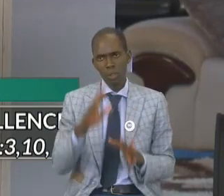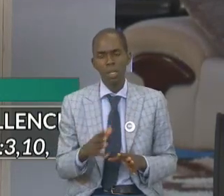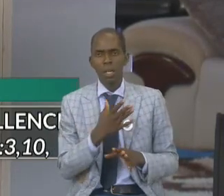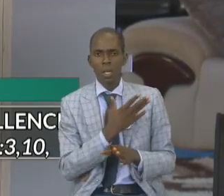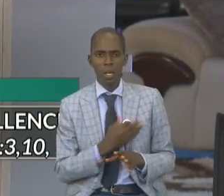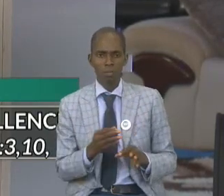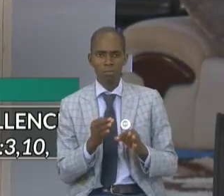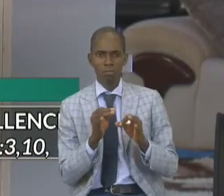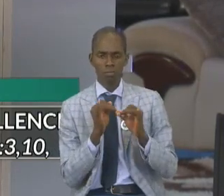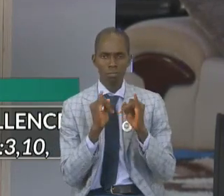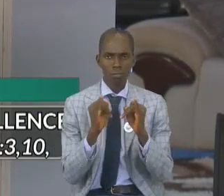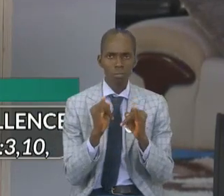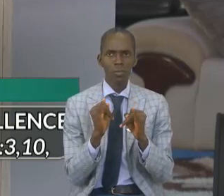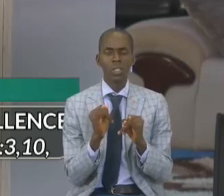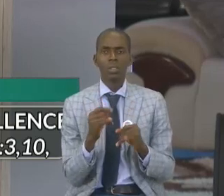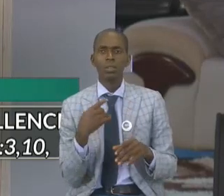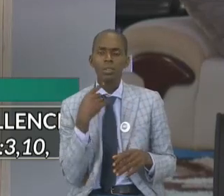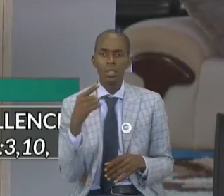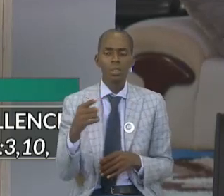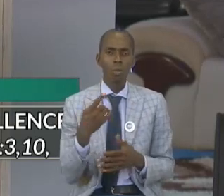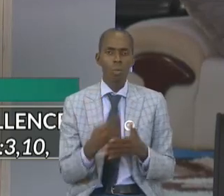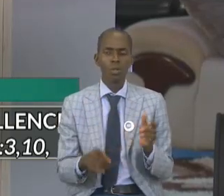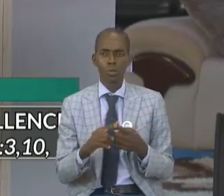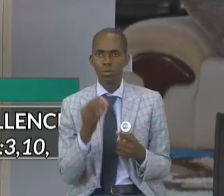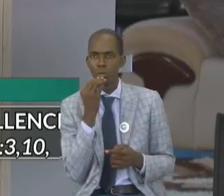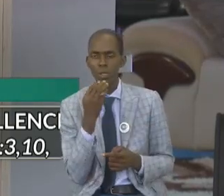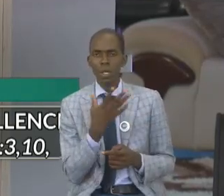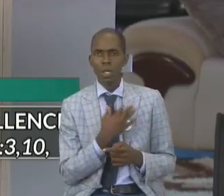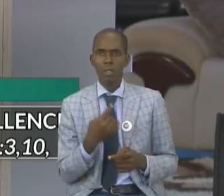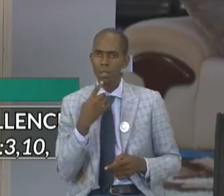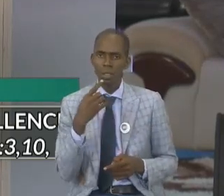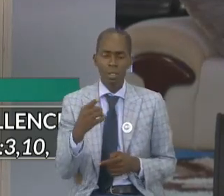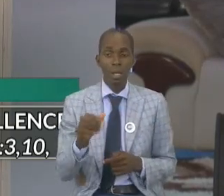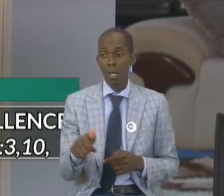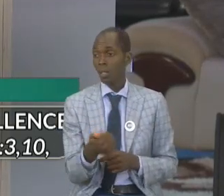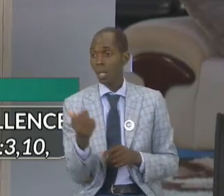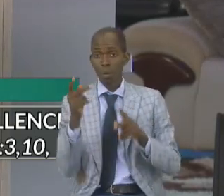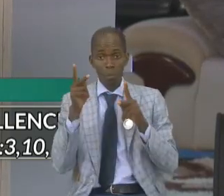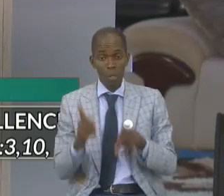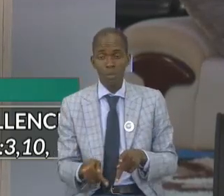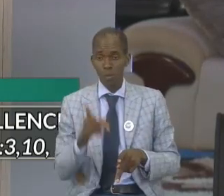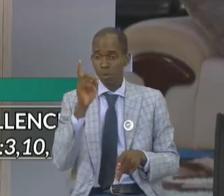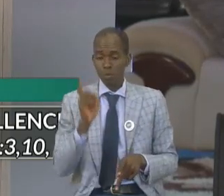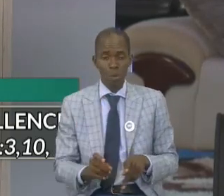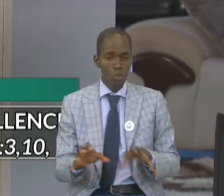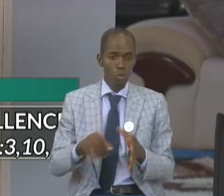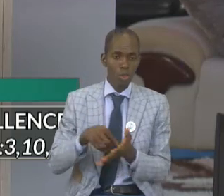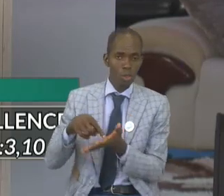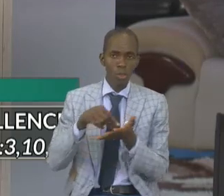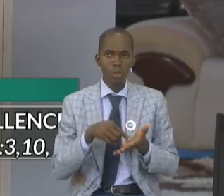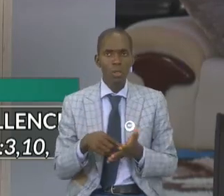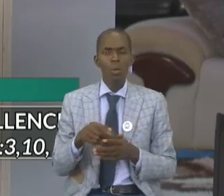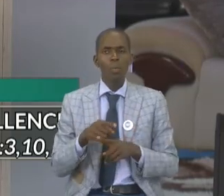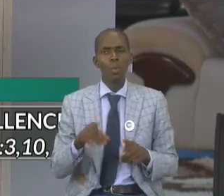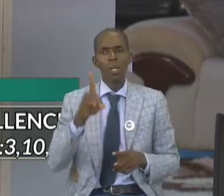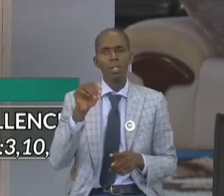and he dictated their diet, and they forced them, every other person, this is what you do. He had the wisdom.